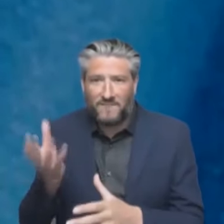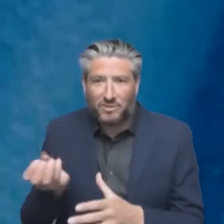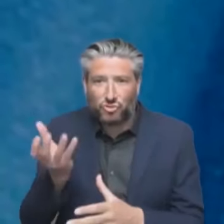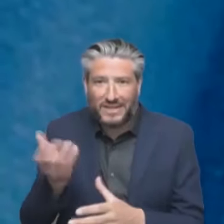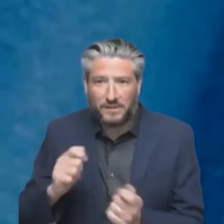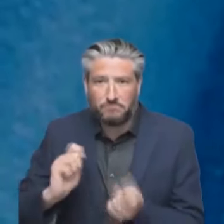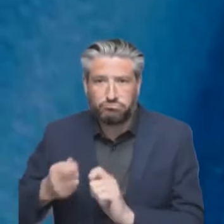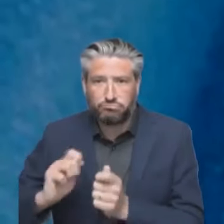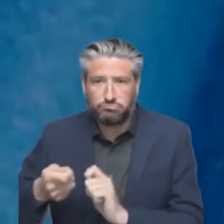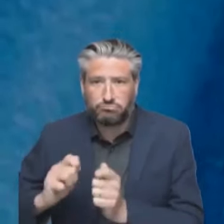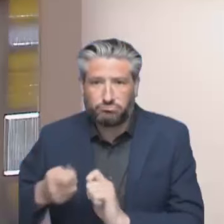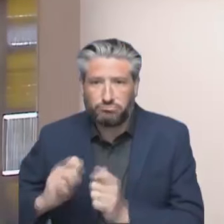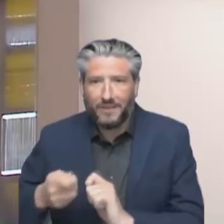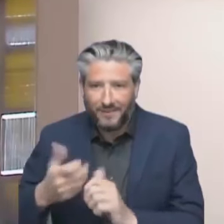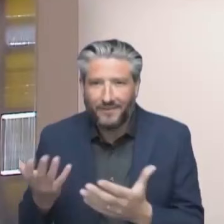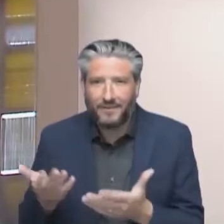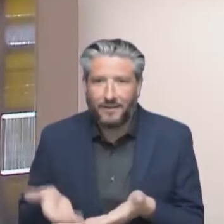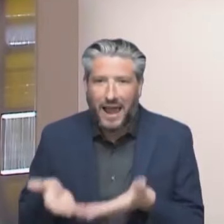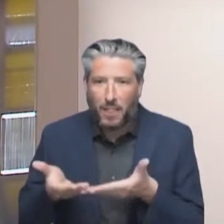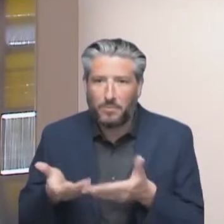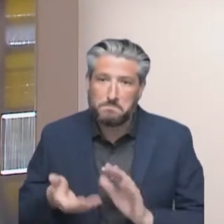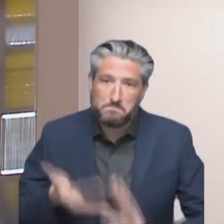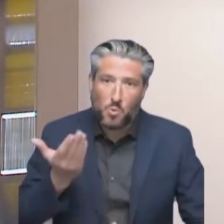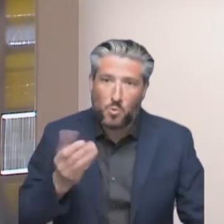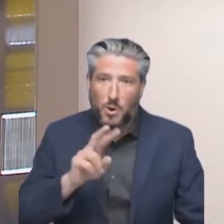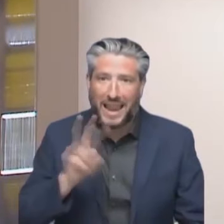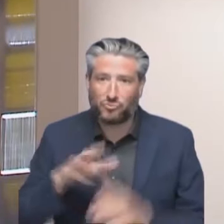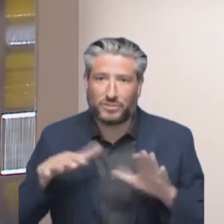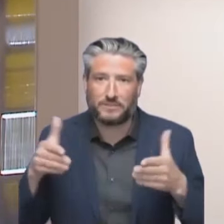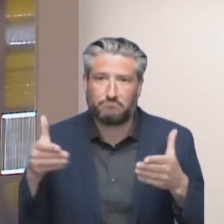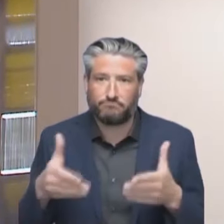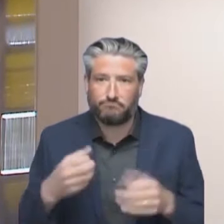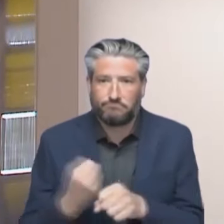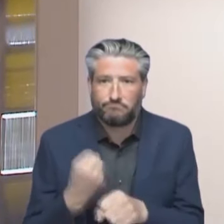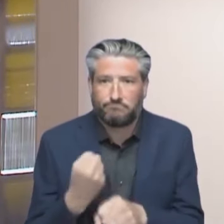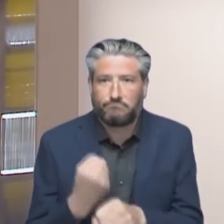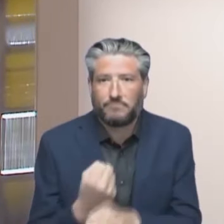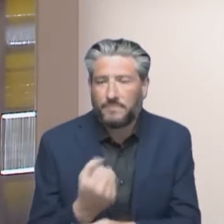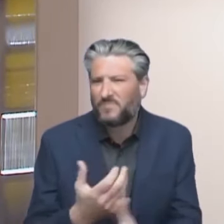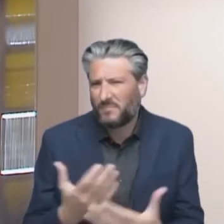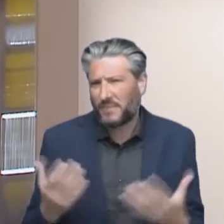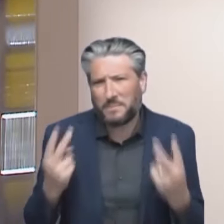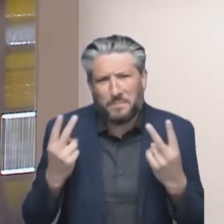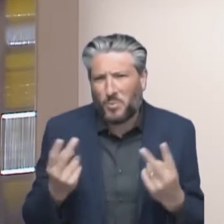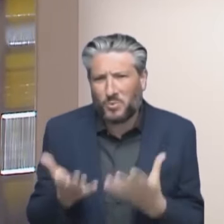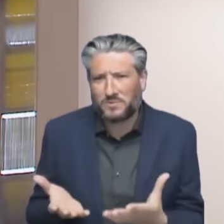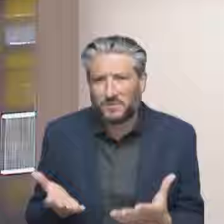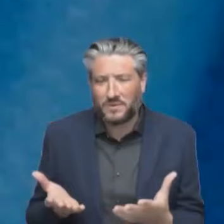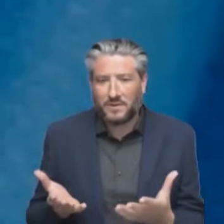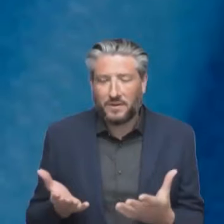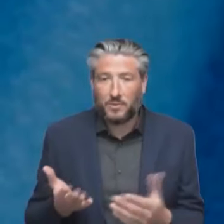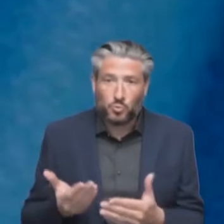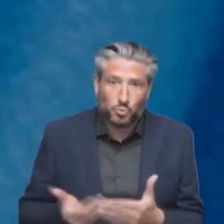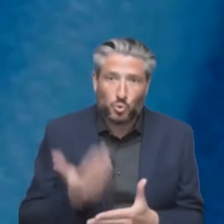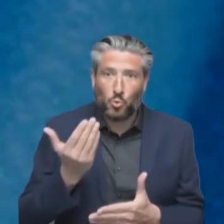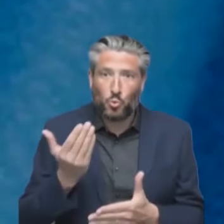skilling our employees, this is fundamental if you want to keep abreast of new technologies. And maybe Luca can tell us more about